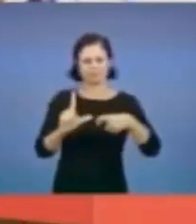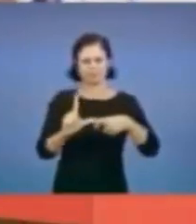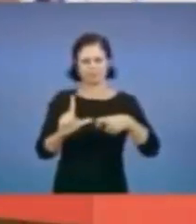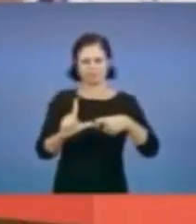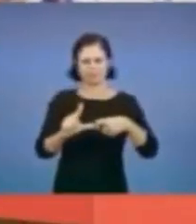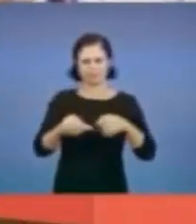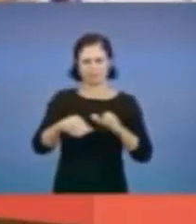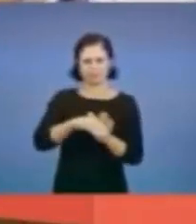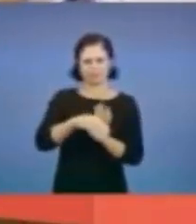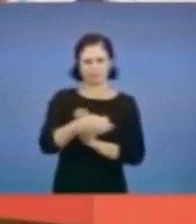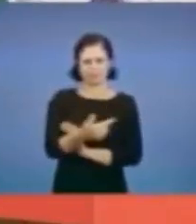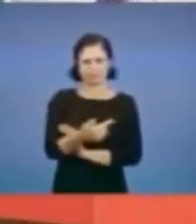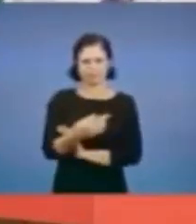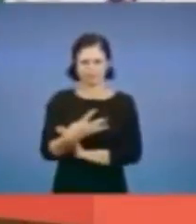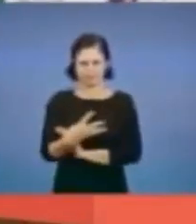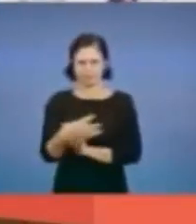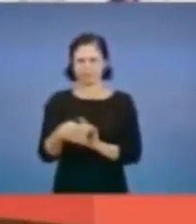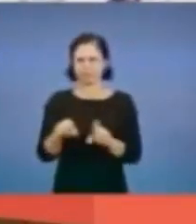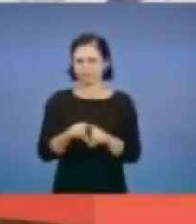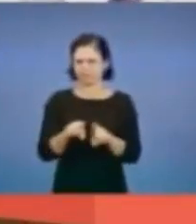Luke.